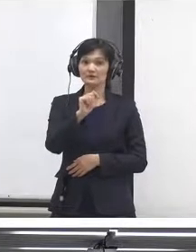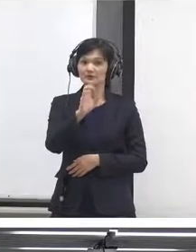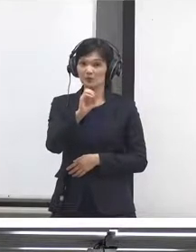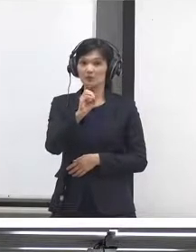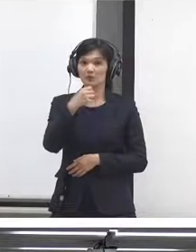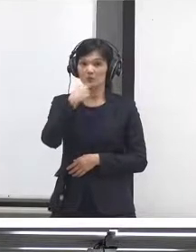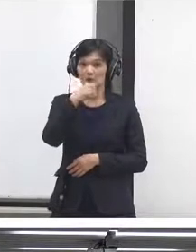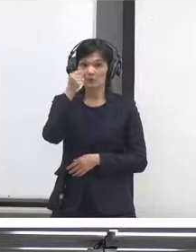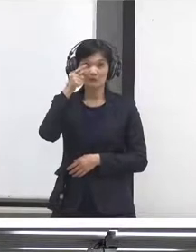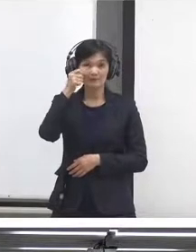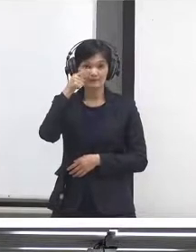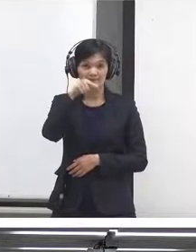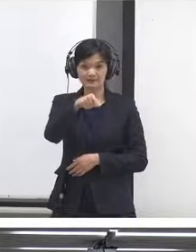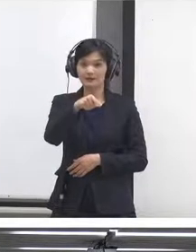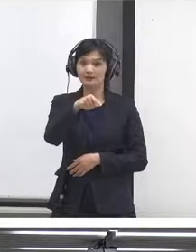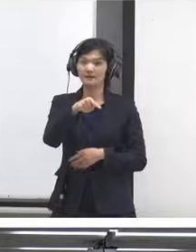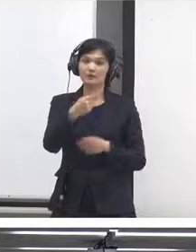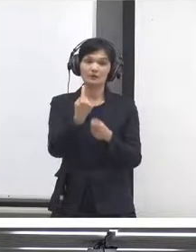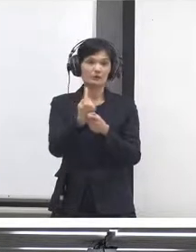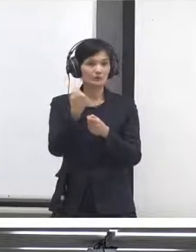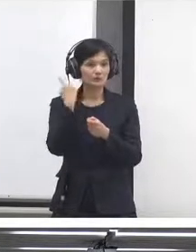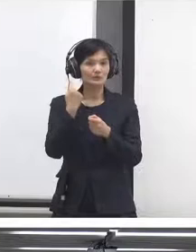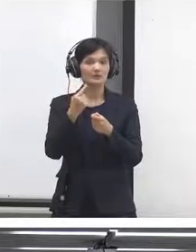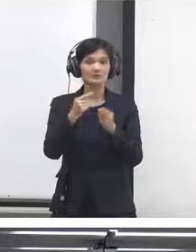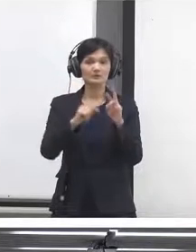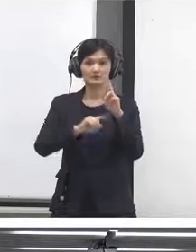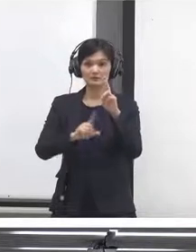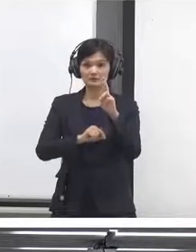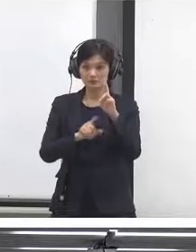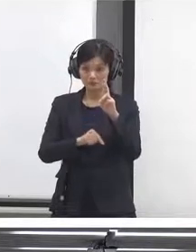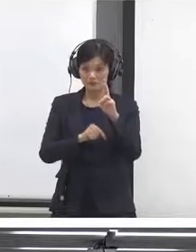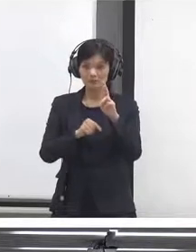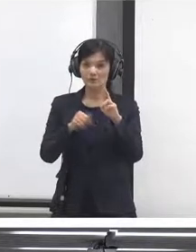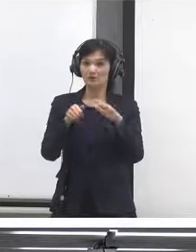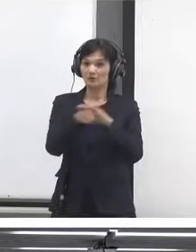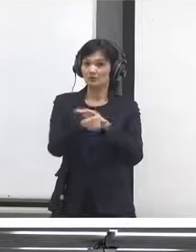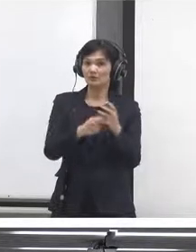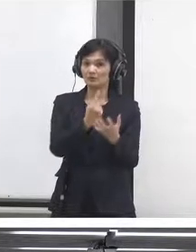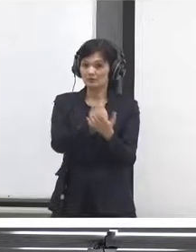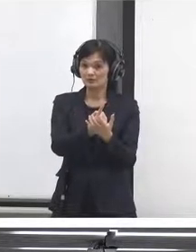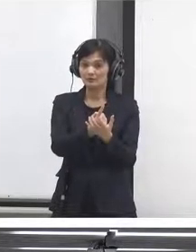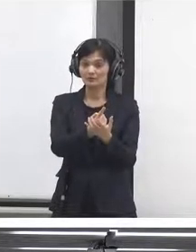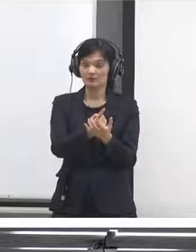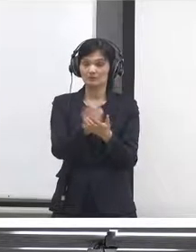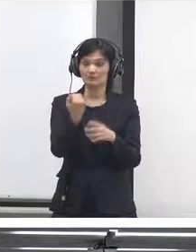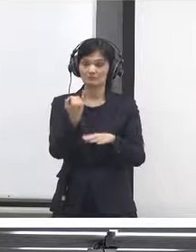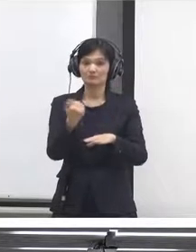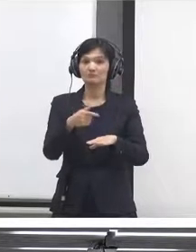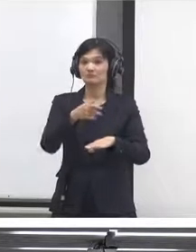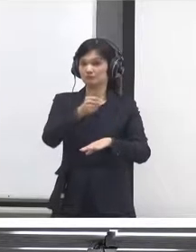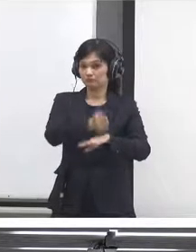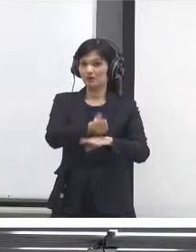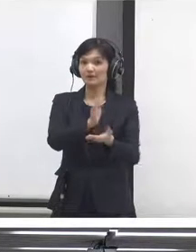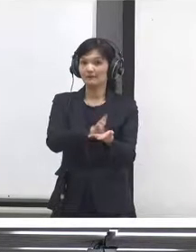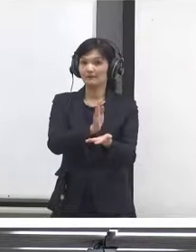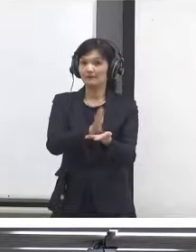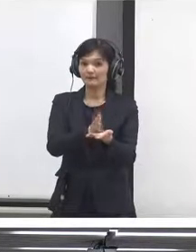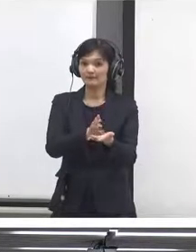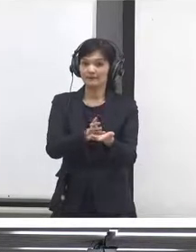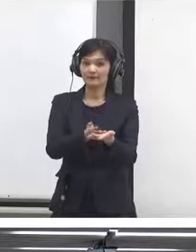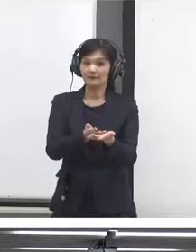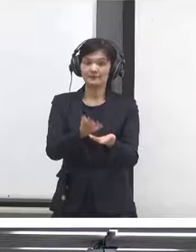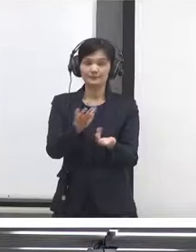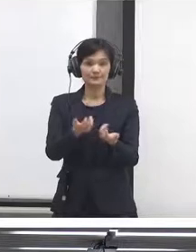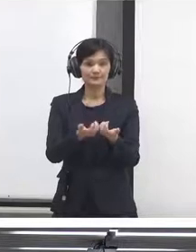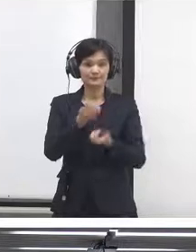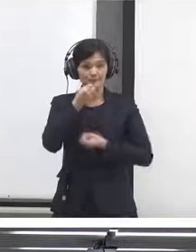year, and he shared the photos of the event on NoFu Slack, connected